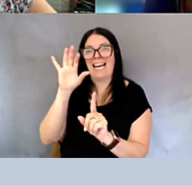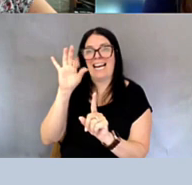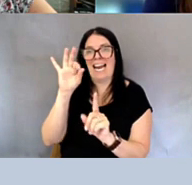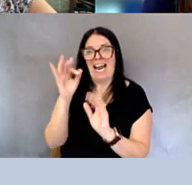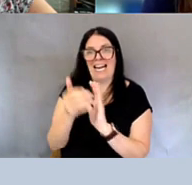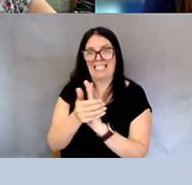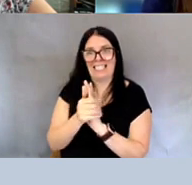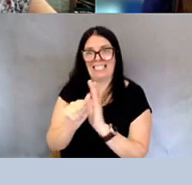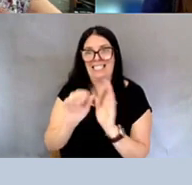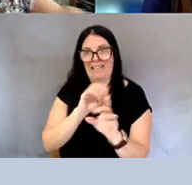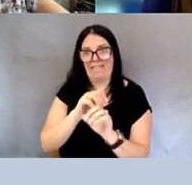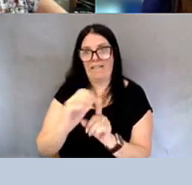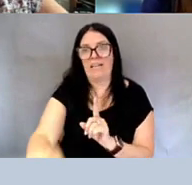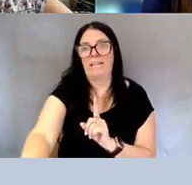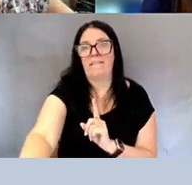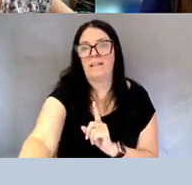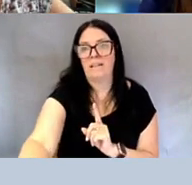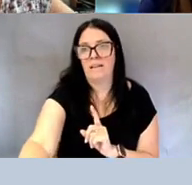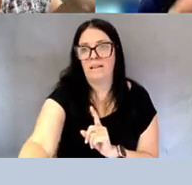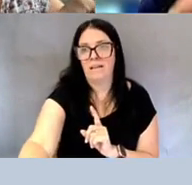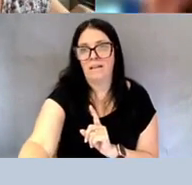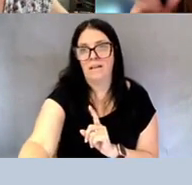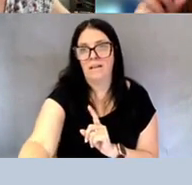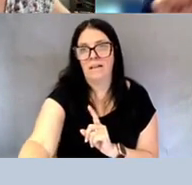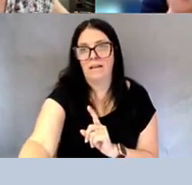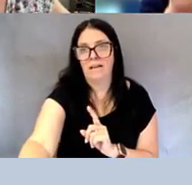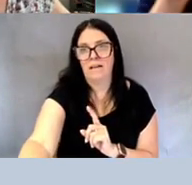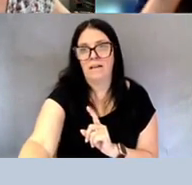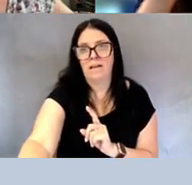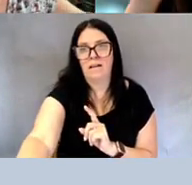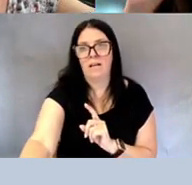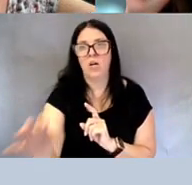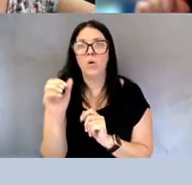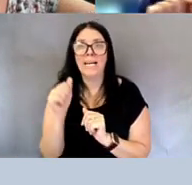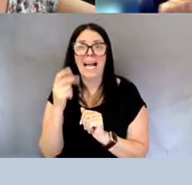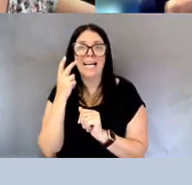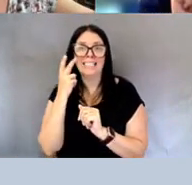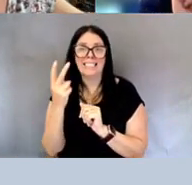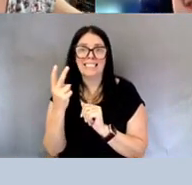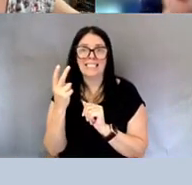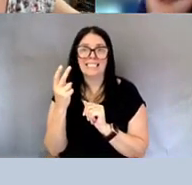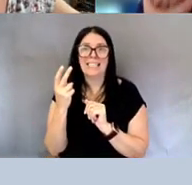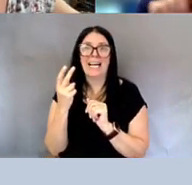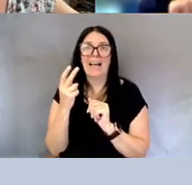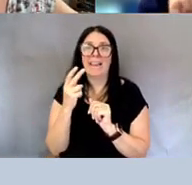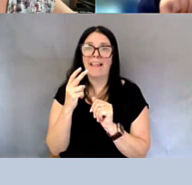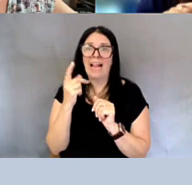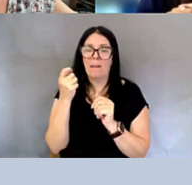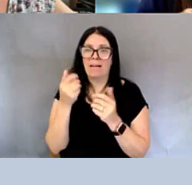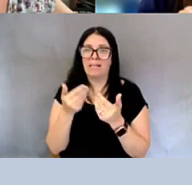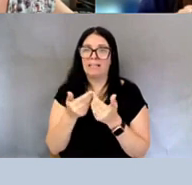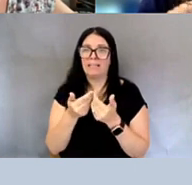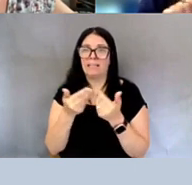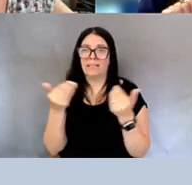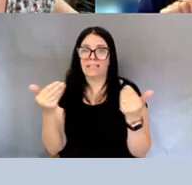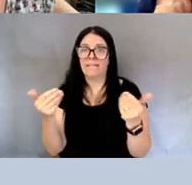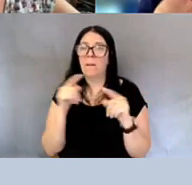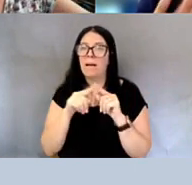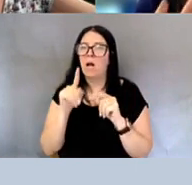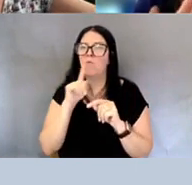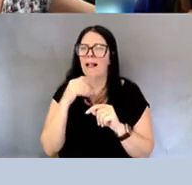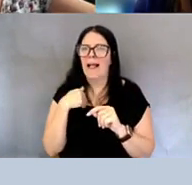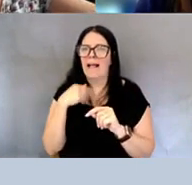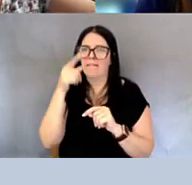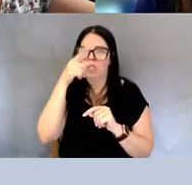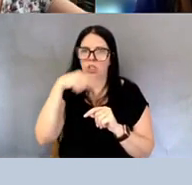success, as you could see, they stand a little apart, but there's a circle kind of joining them all. There is